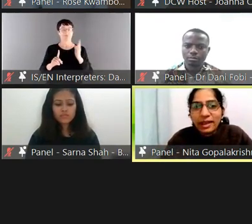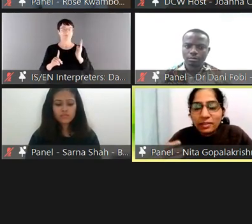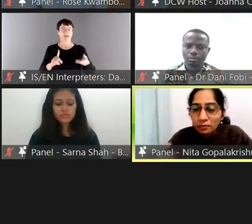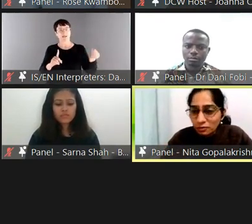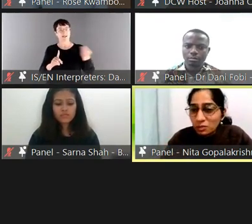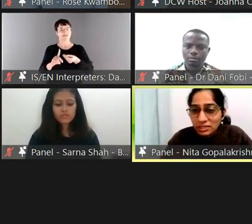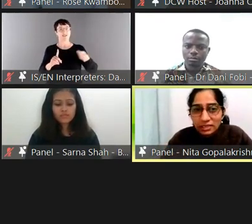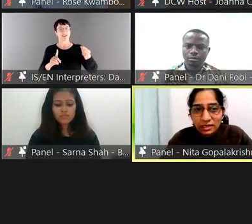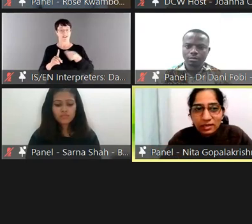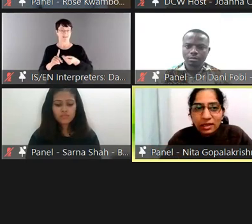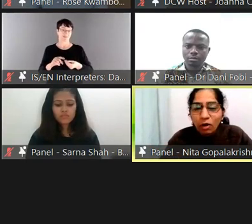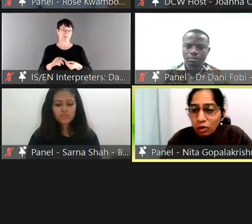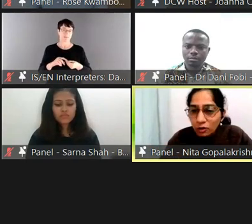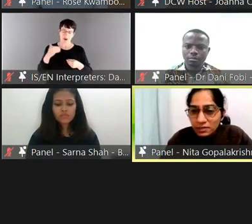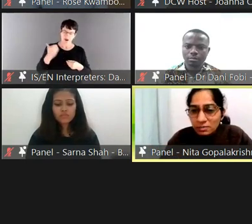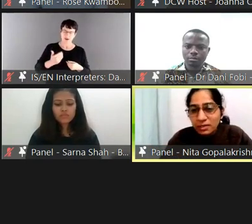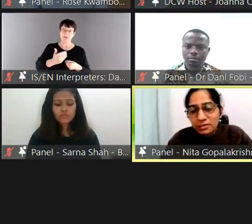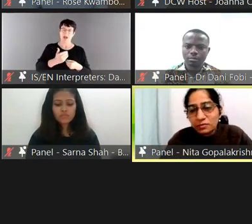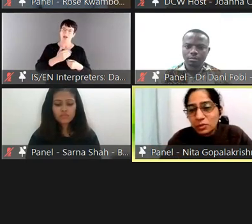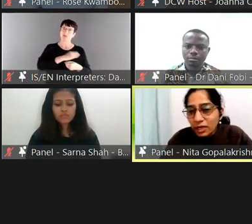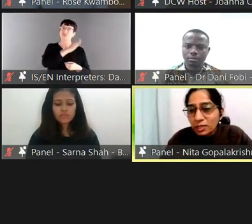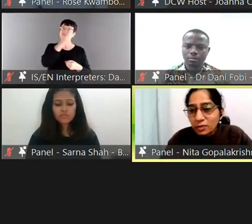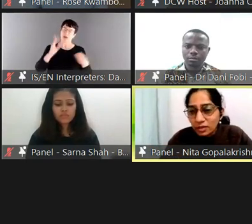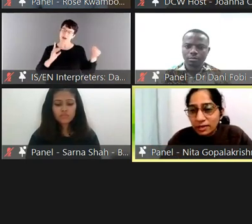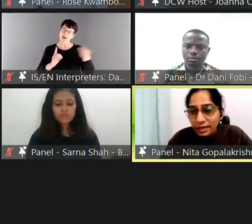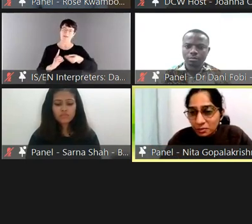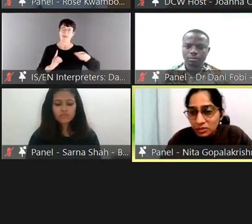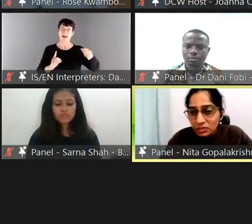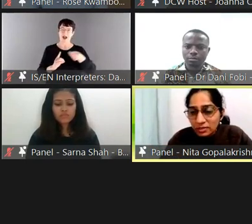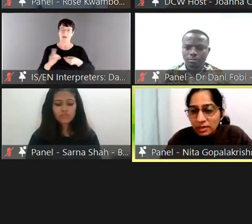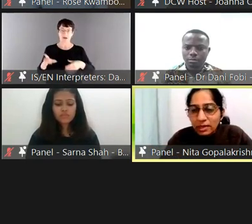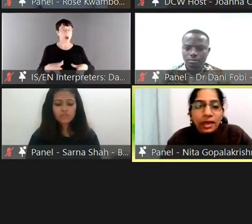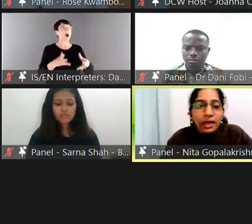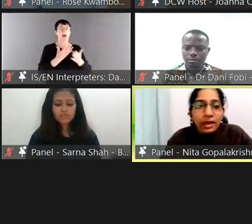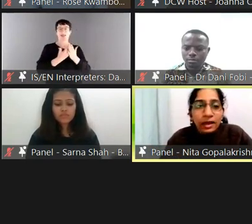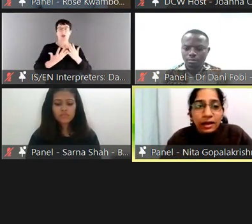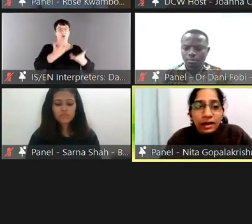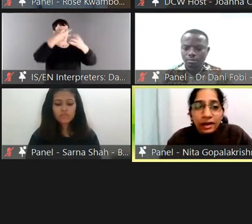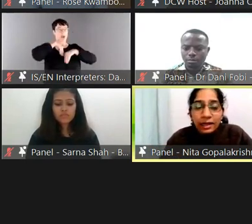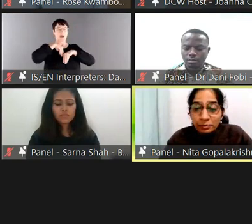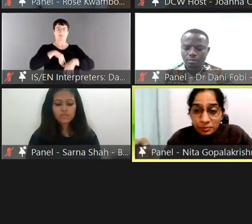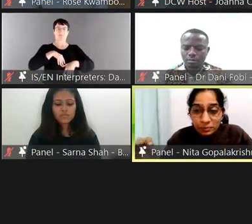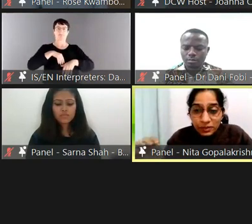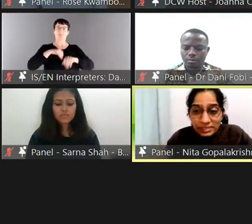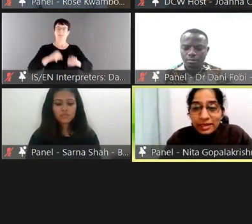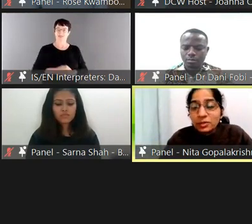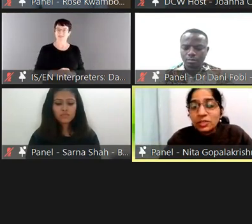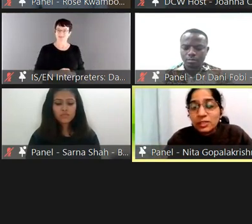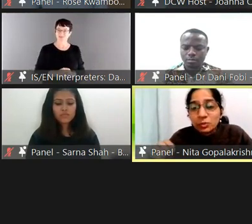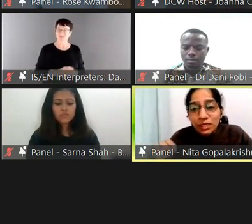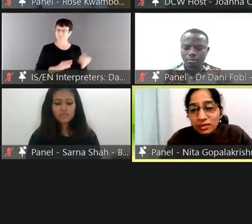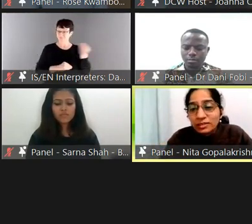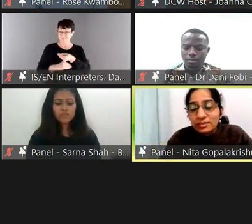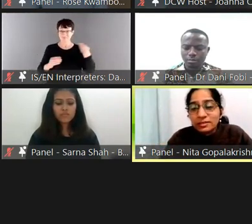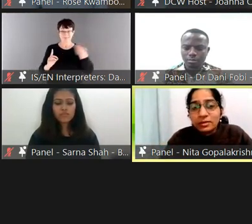richness and the frequency, all of this matters for the child to learn a language. And this language